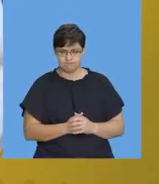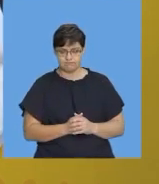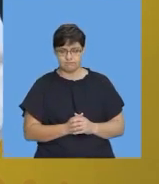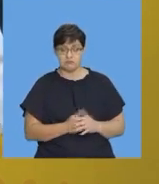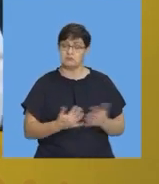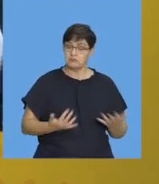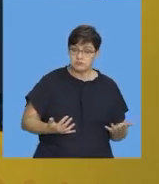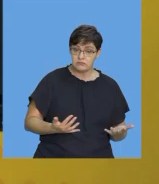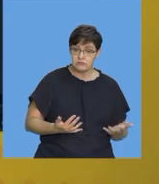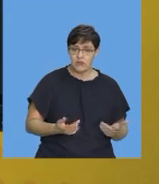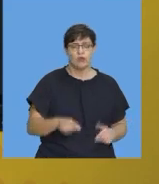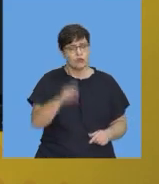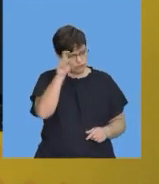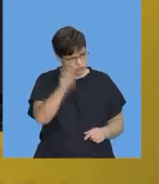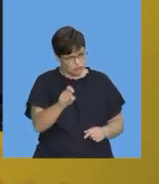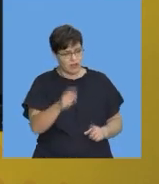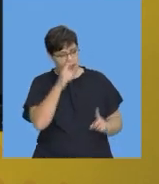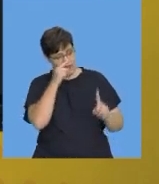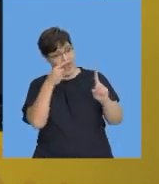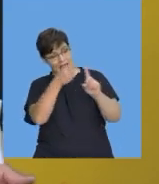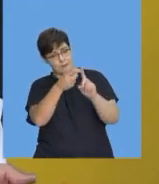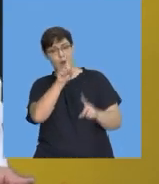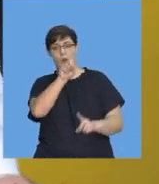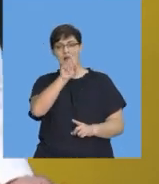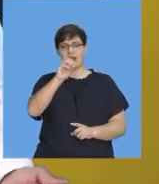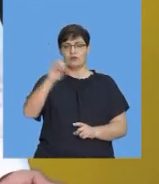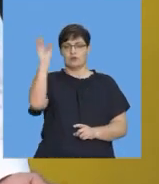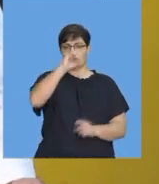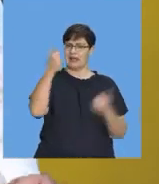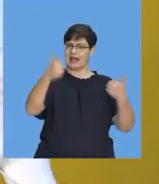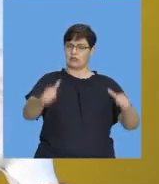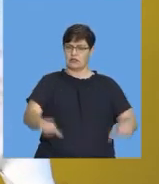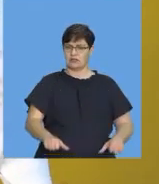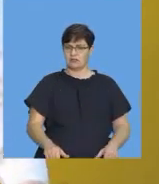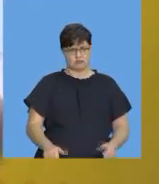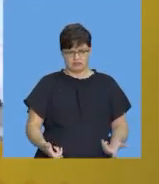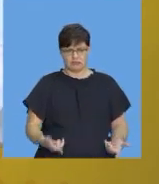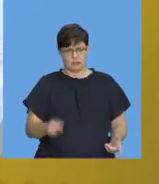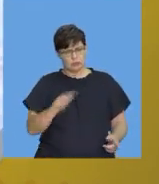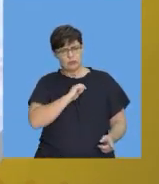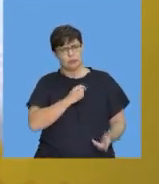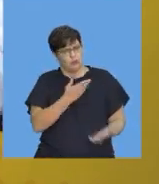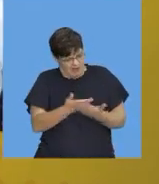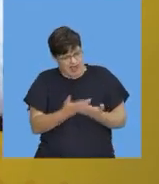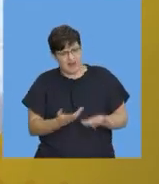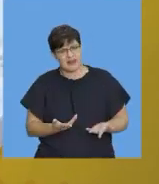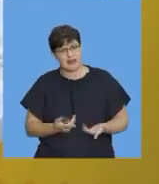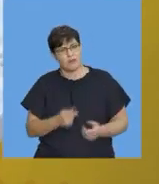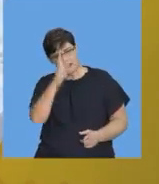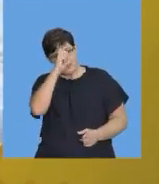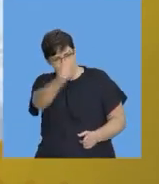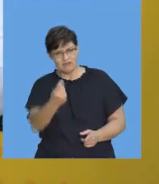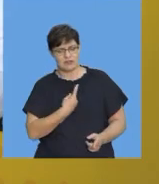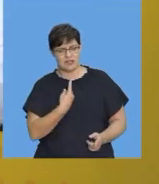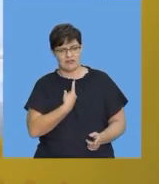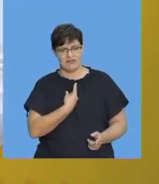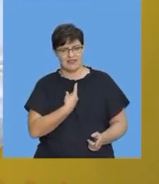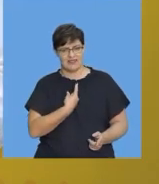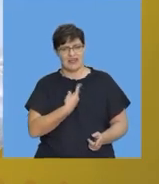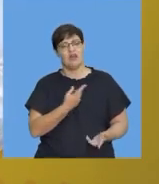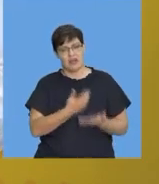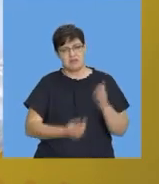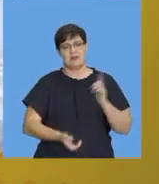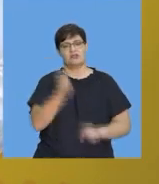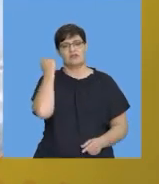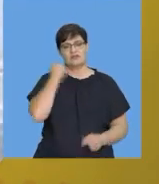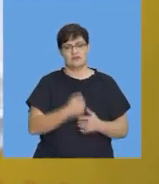In fact, you should be aiming for 100% in accounting. Definitely, you can do it. You've got to believe in yourself, and definitely you can